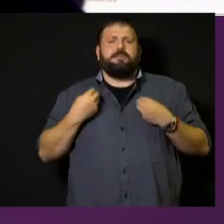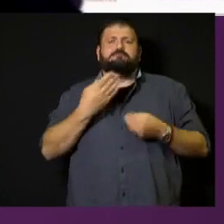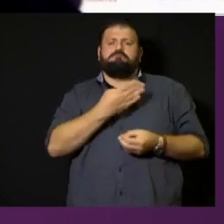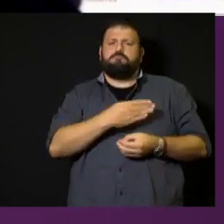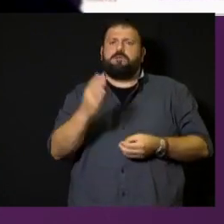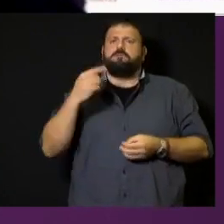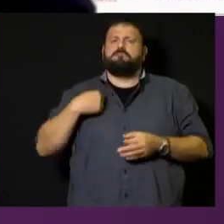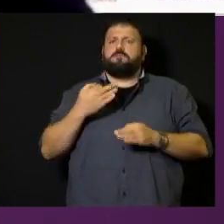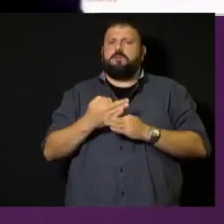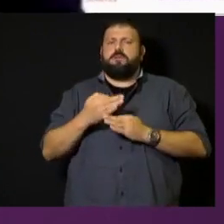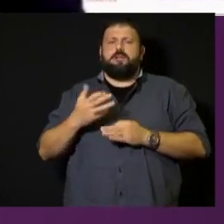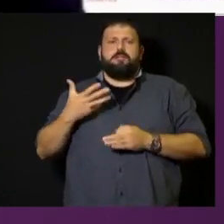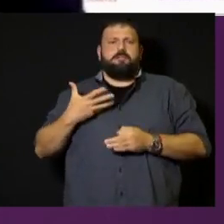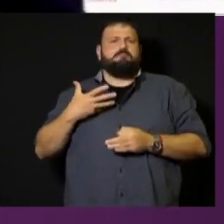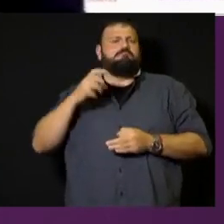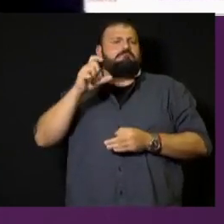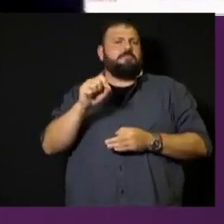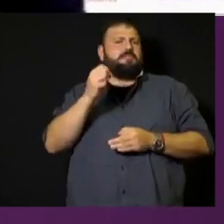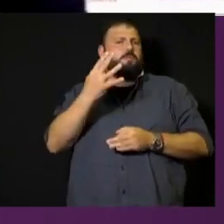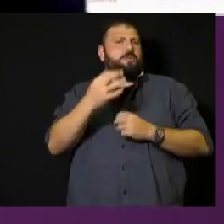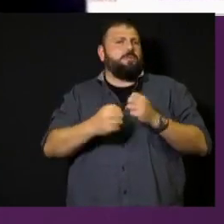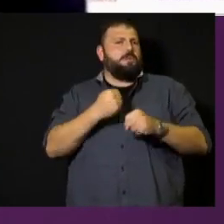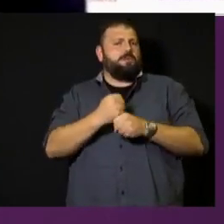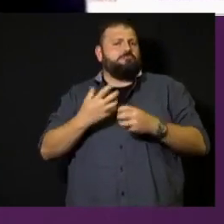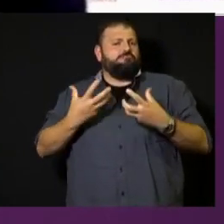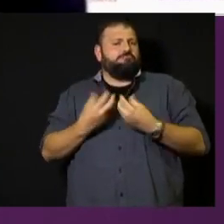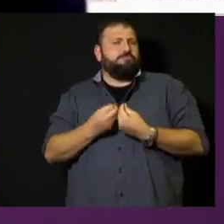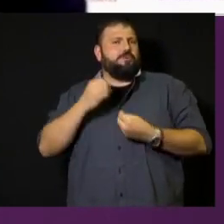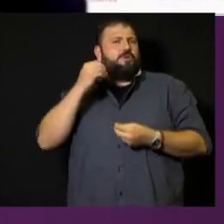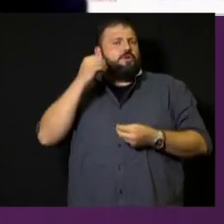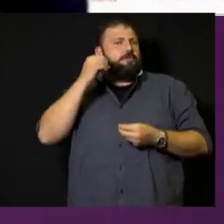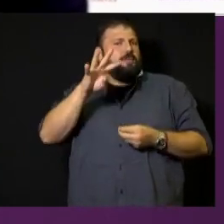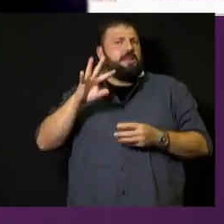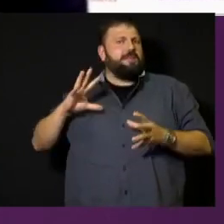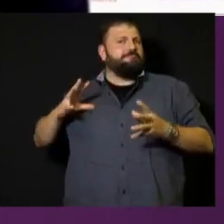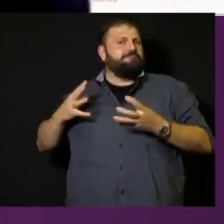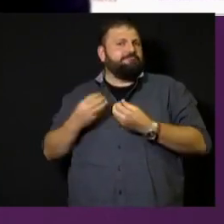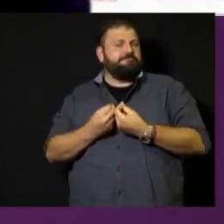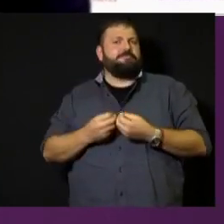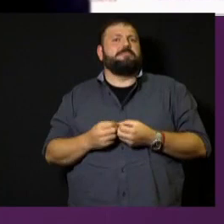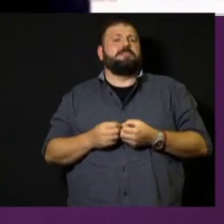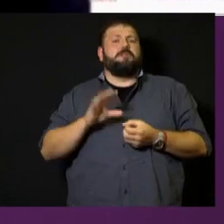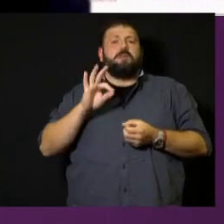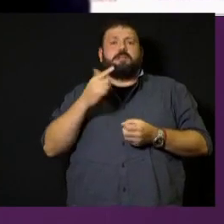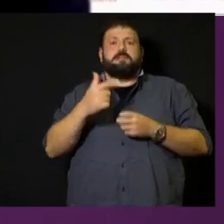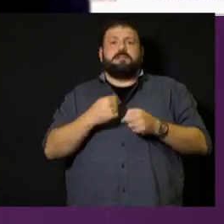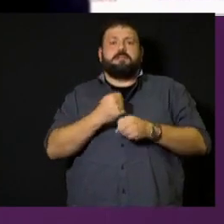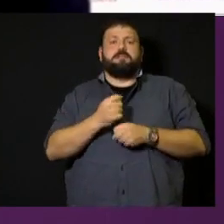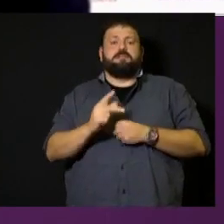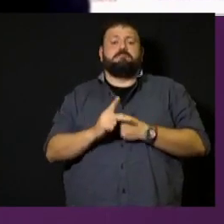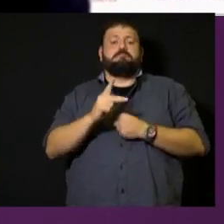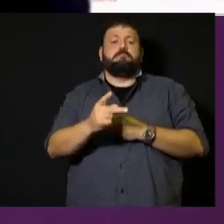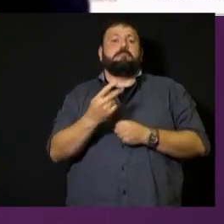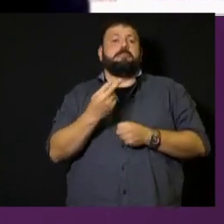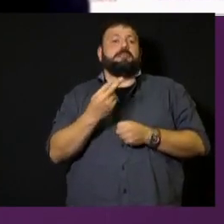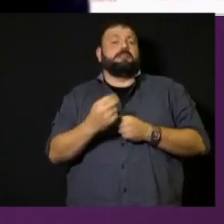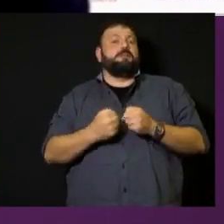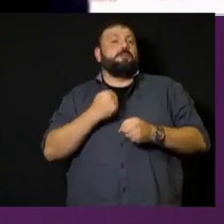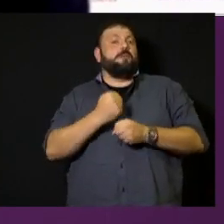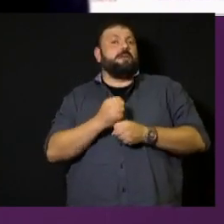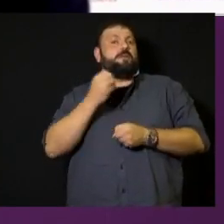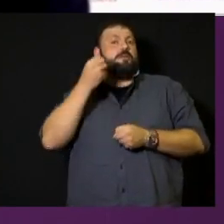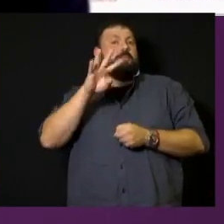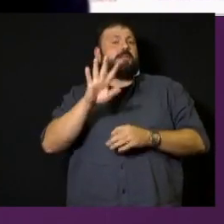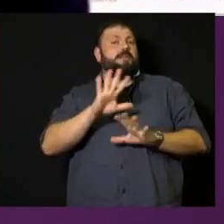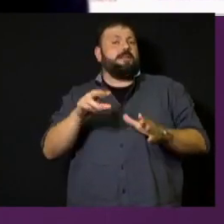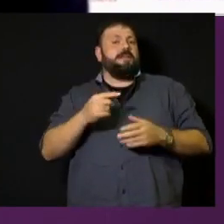life. I have 24 years working in OmniLife. I'm 47. Next Thursday, it's going to